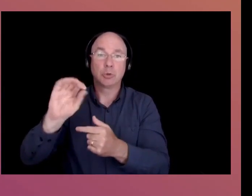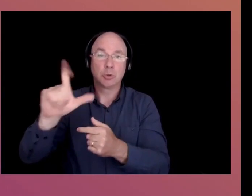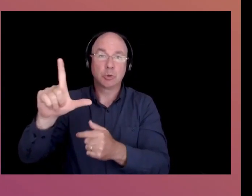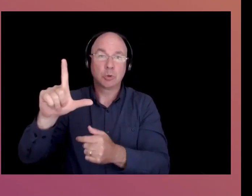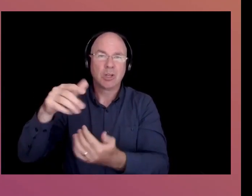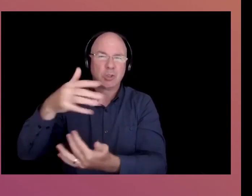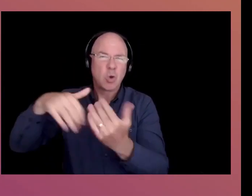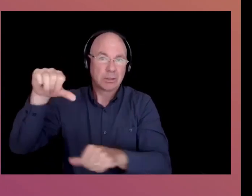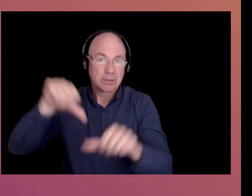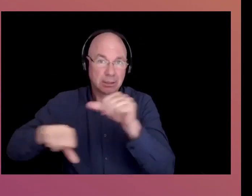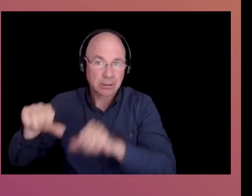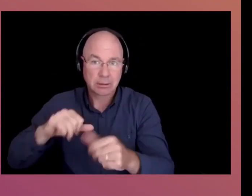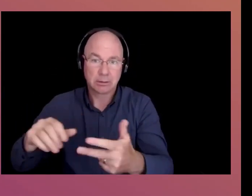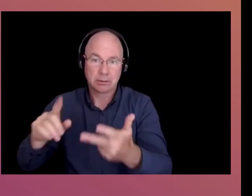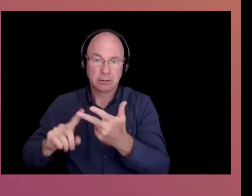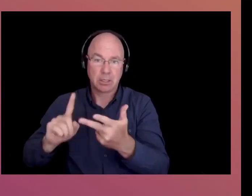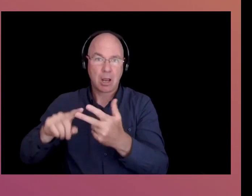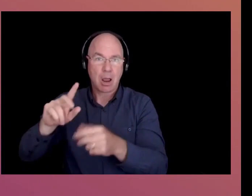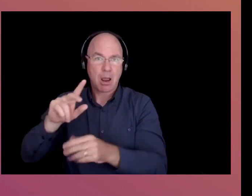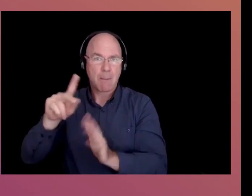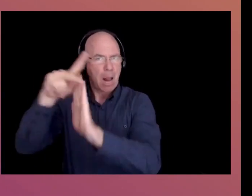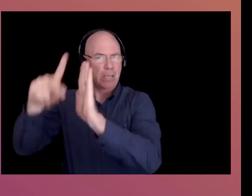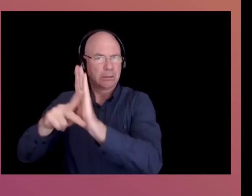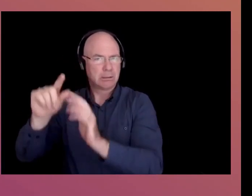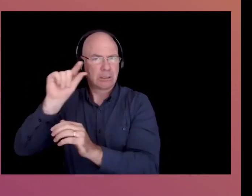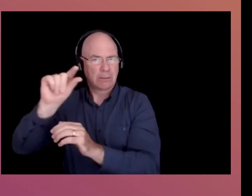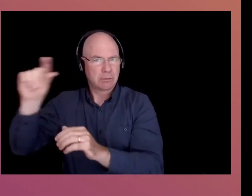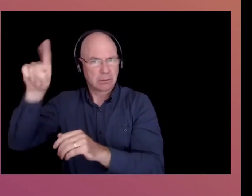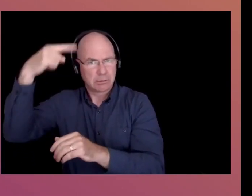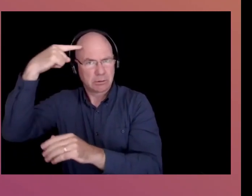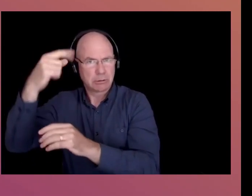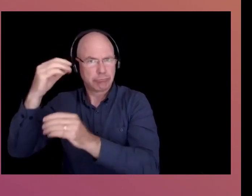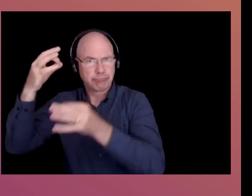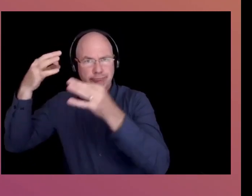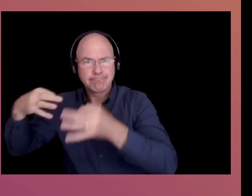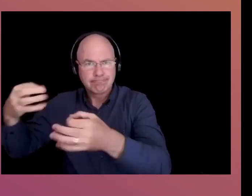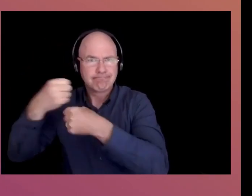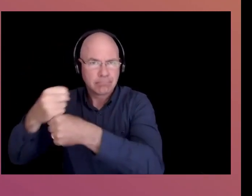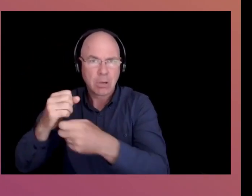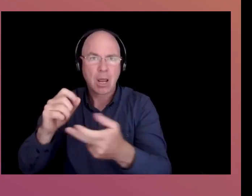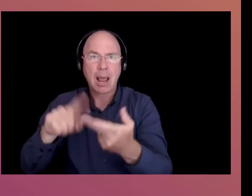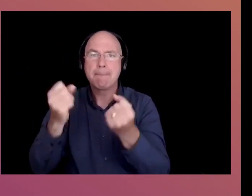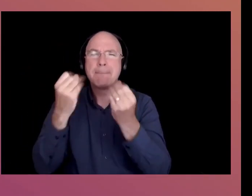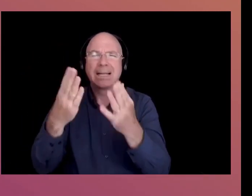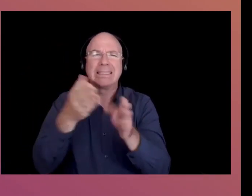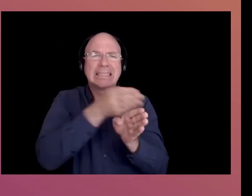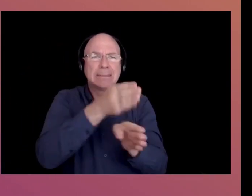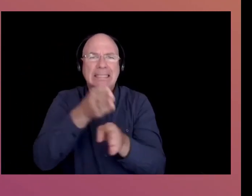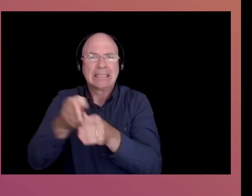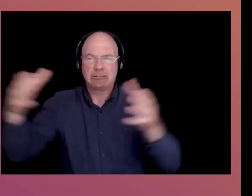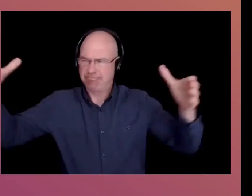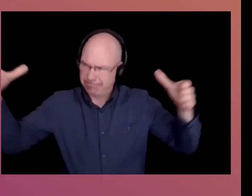psychology, policy making, an interdisciplinary approach will be required to make it real.